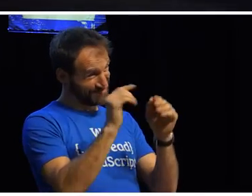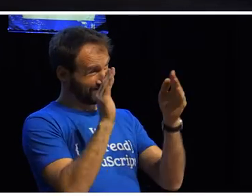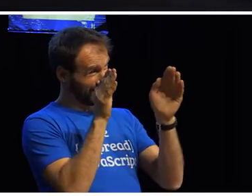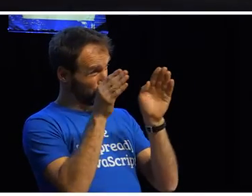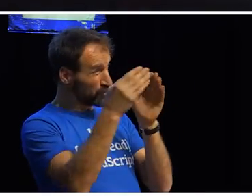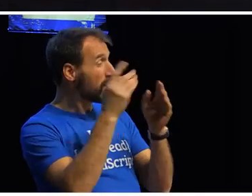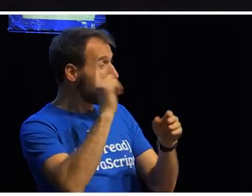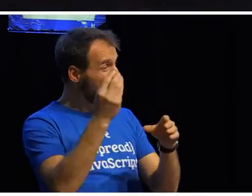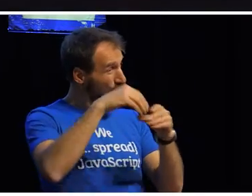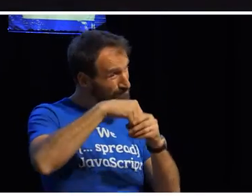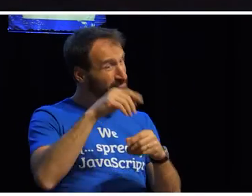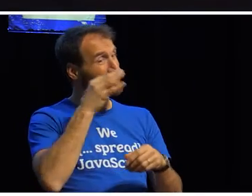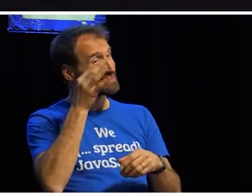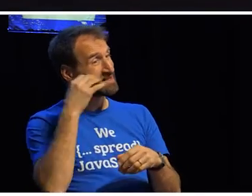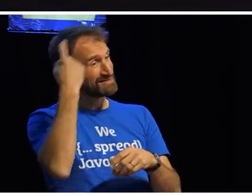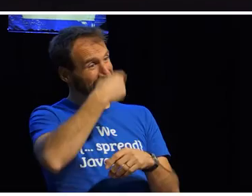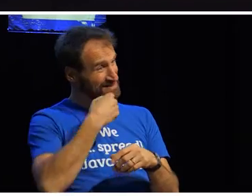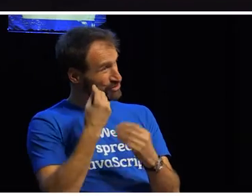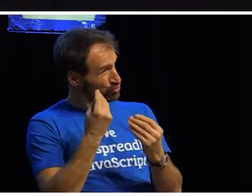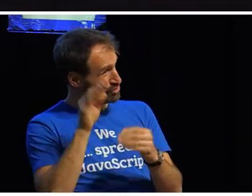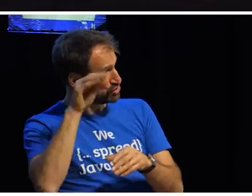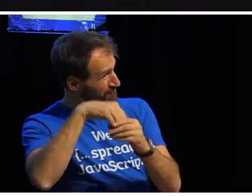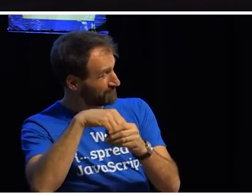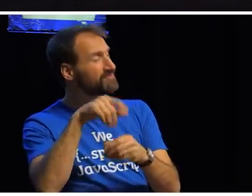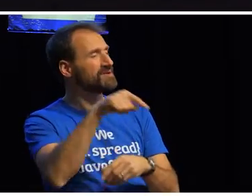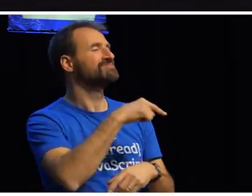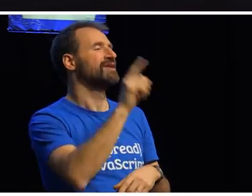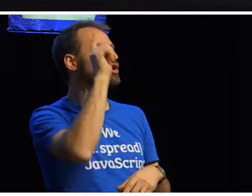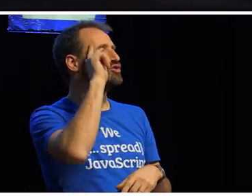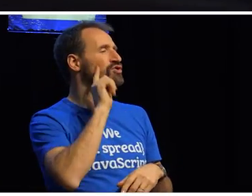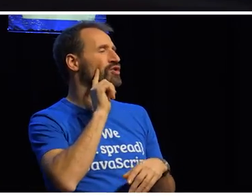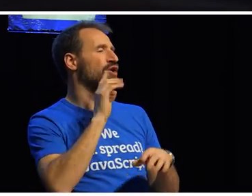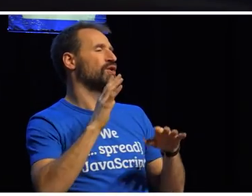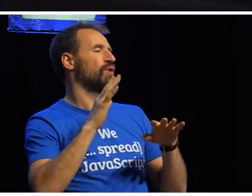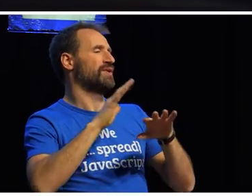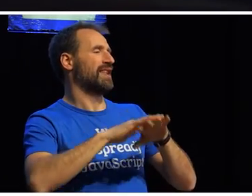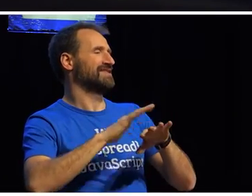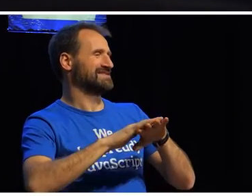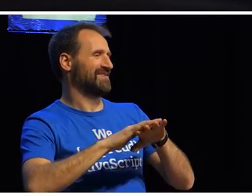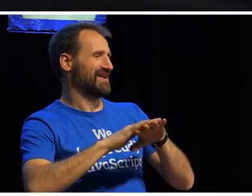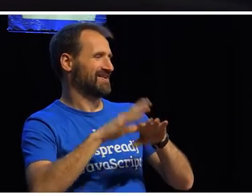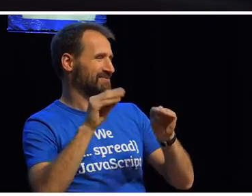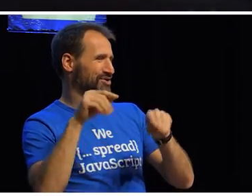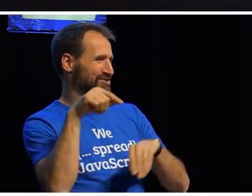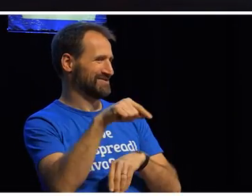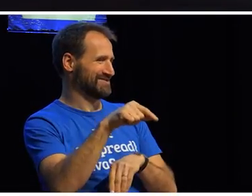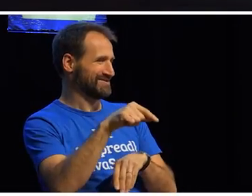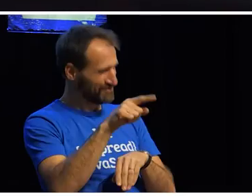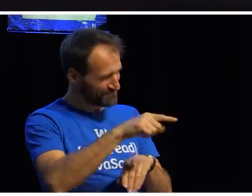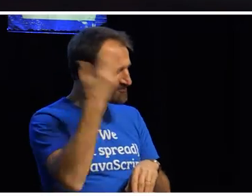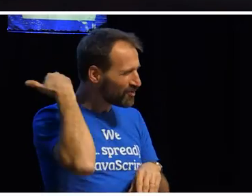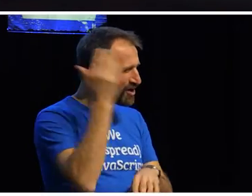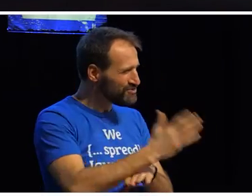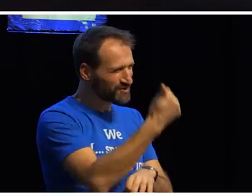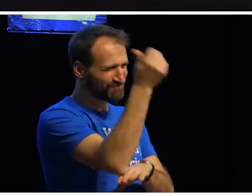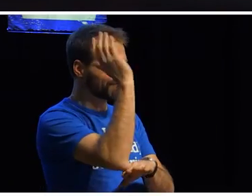neural network. And you know, there was a talk earlier today by Oliver, and that was really fascinating things, you know,